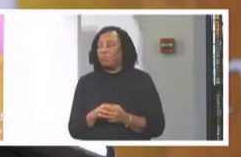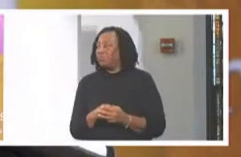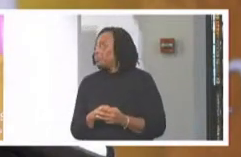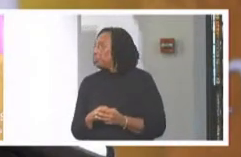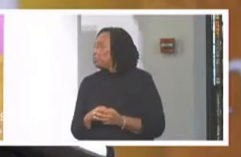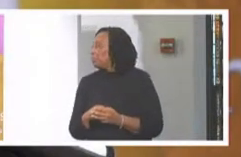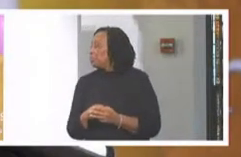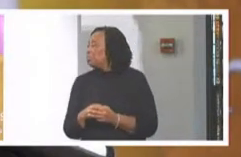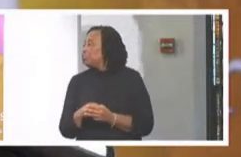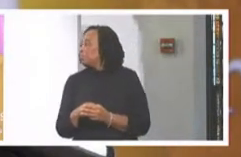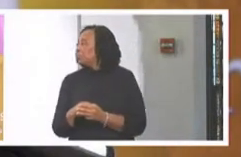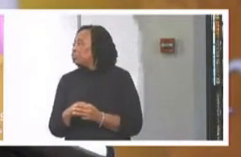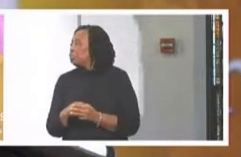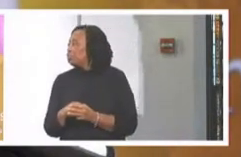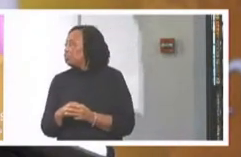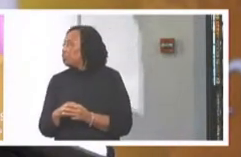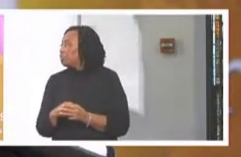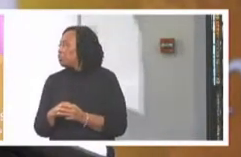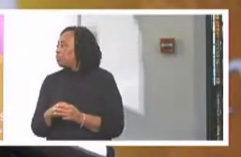Altar workers,